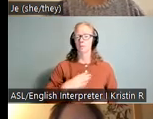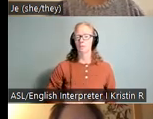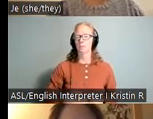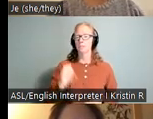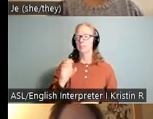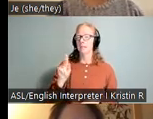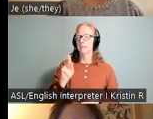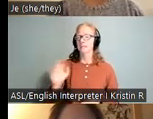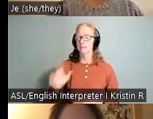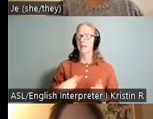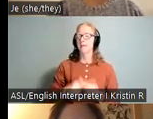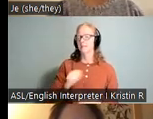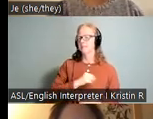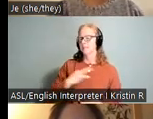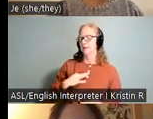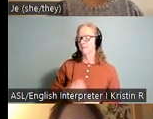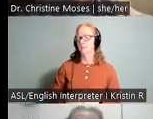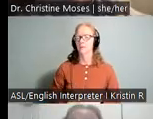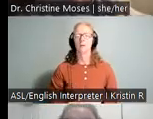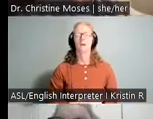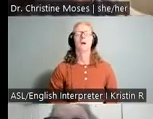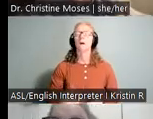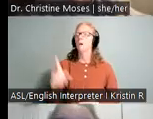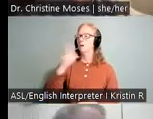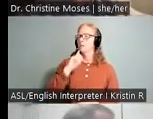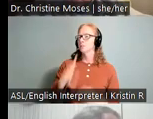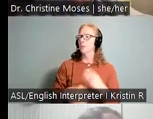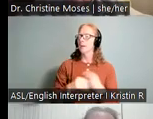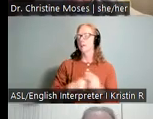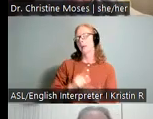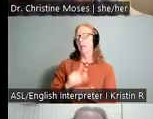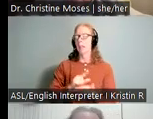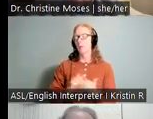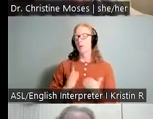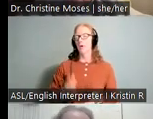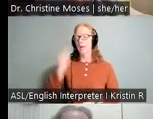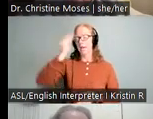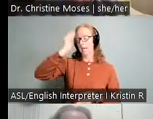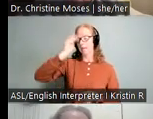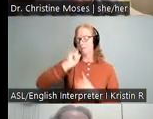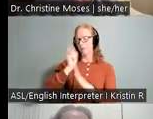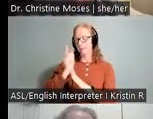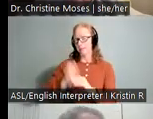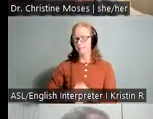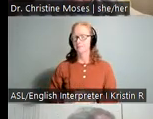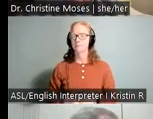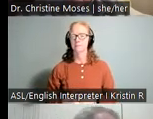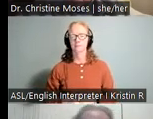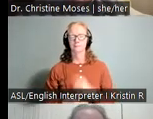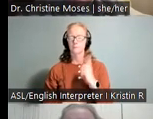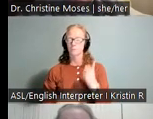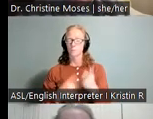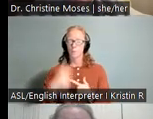staff. So to kind of put on my lawyery wordsmithy hat for a moment, what we say